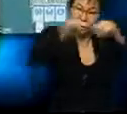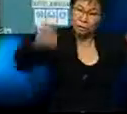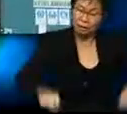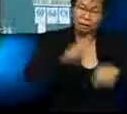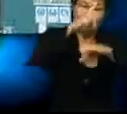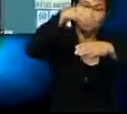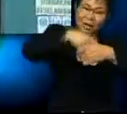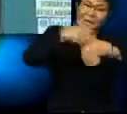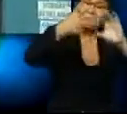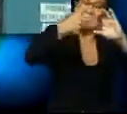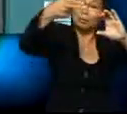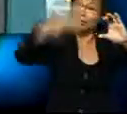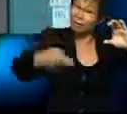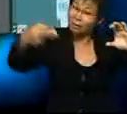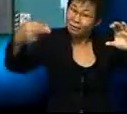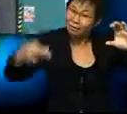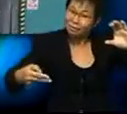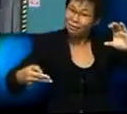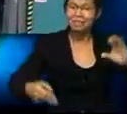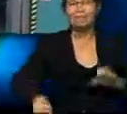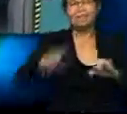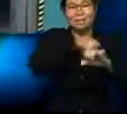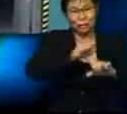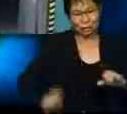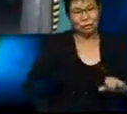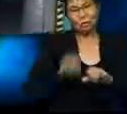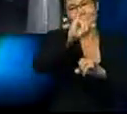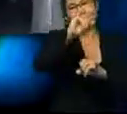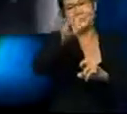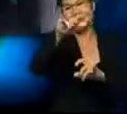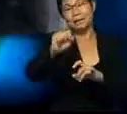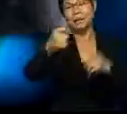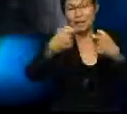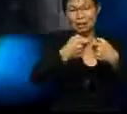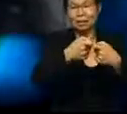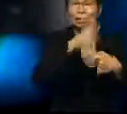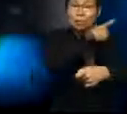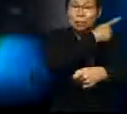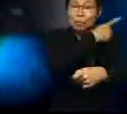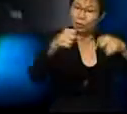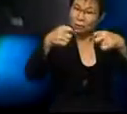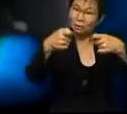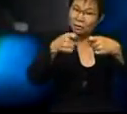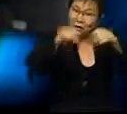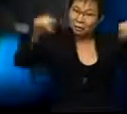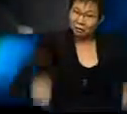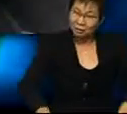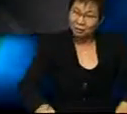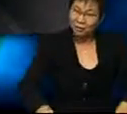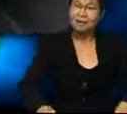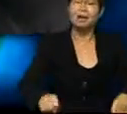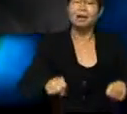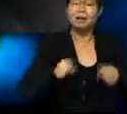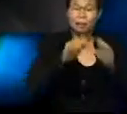Cameron Highlands. The Sultan Idris Electric Power Station's hydroelectric generators